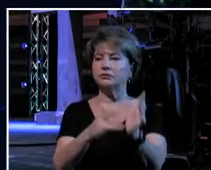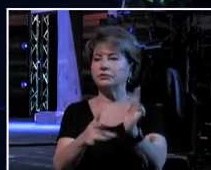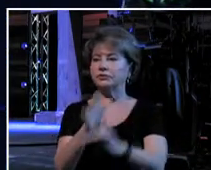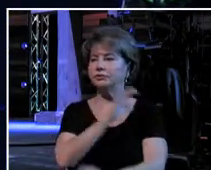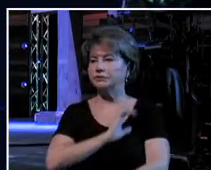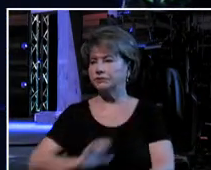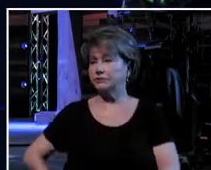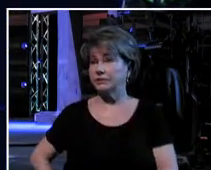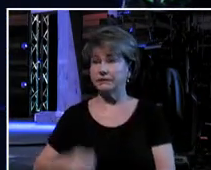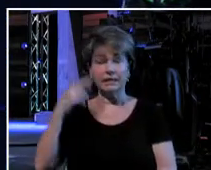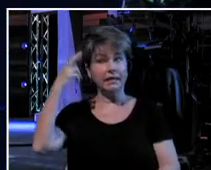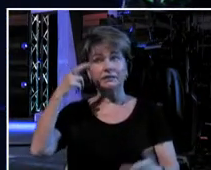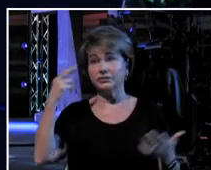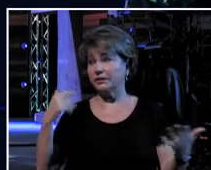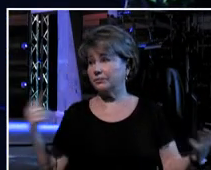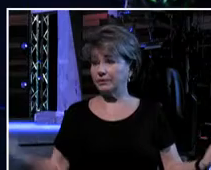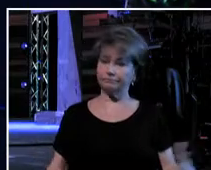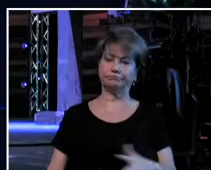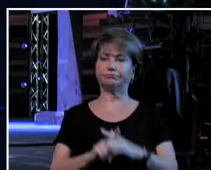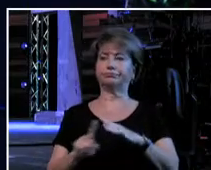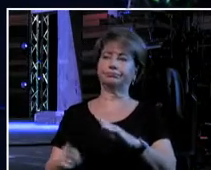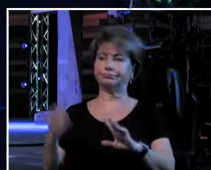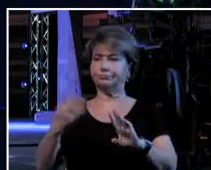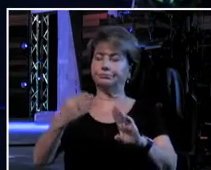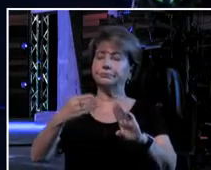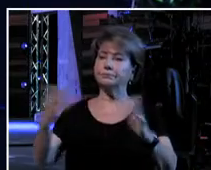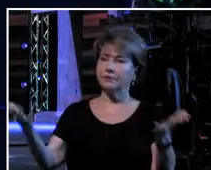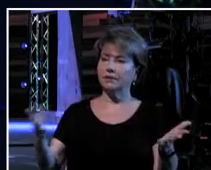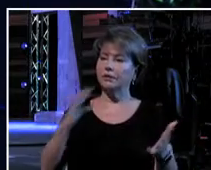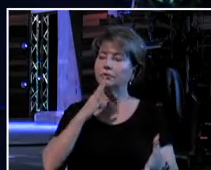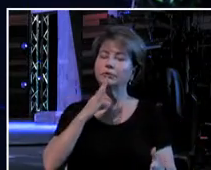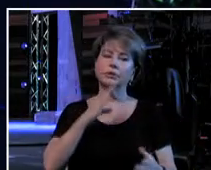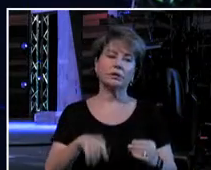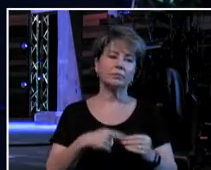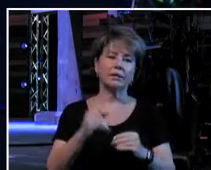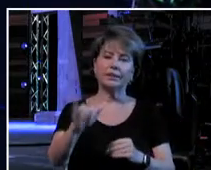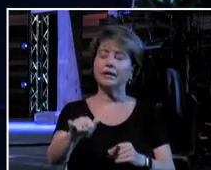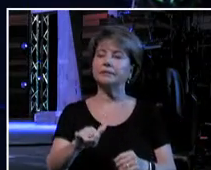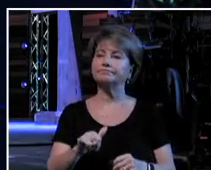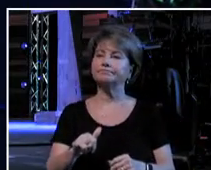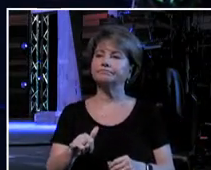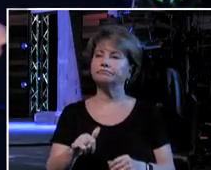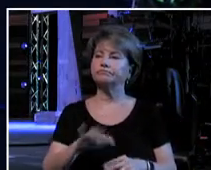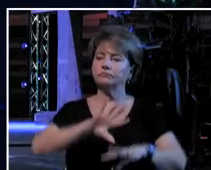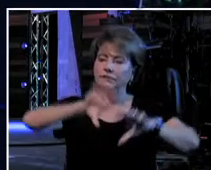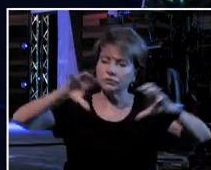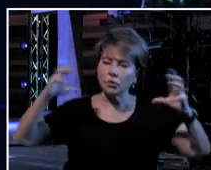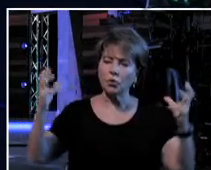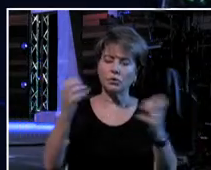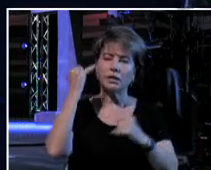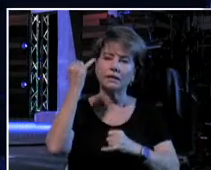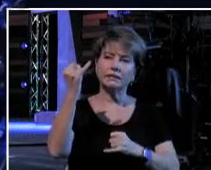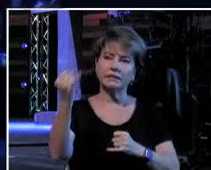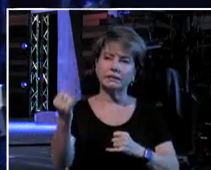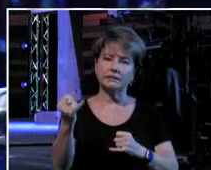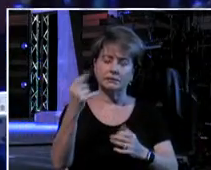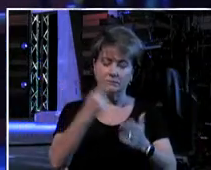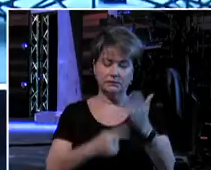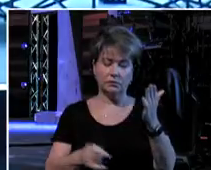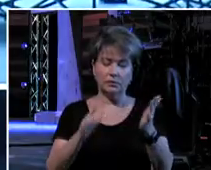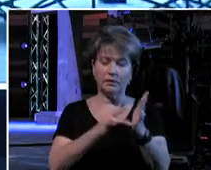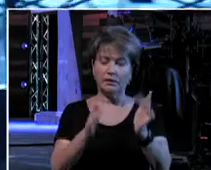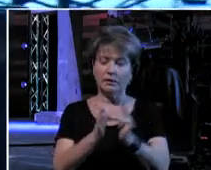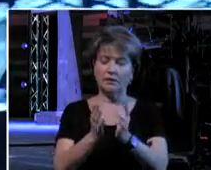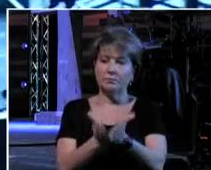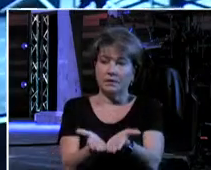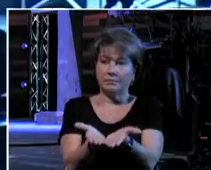And he's the reason we're here. And here's the reason we're going to be talking about that. And under this whole picture of what the Bible presents